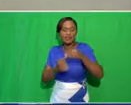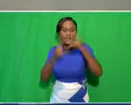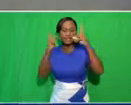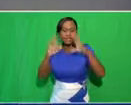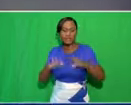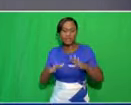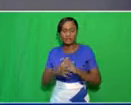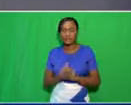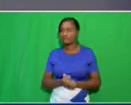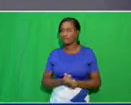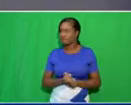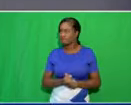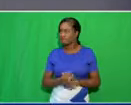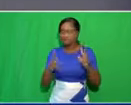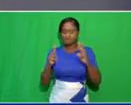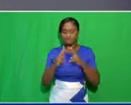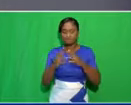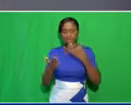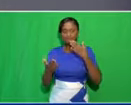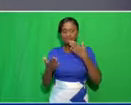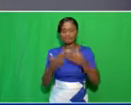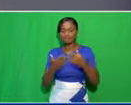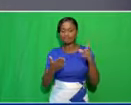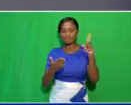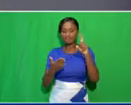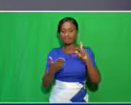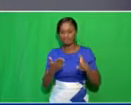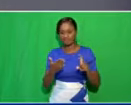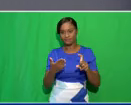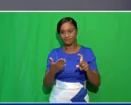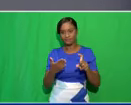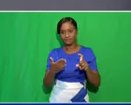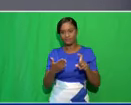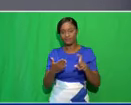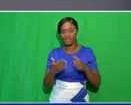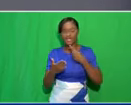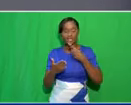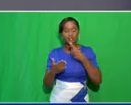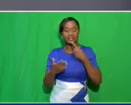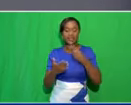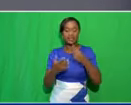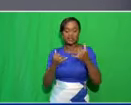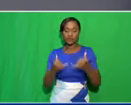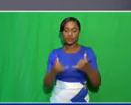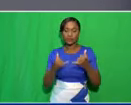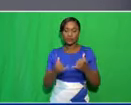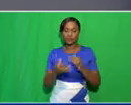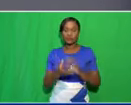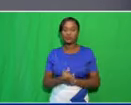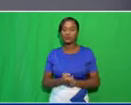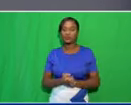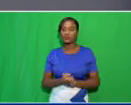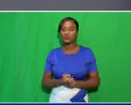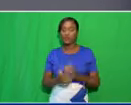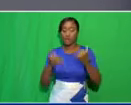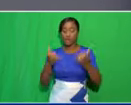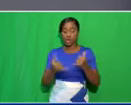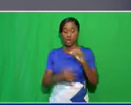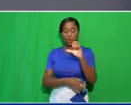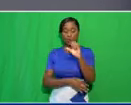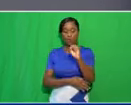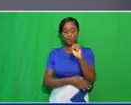Okay, so it's a very good question, and let me just state this from the outset. Currently at the Student